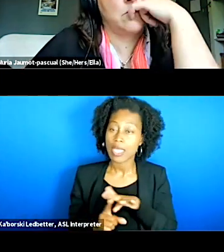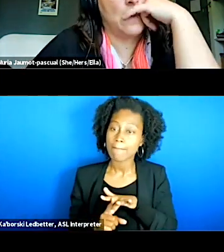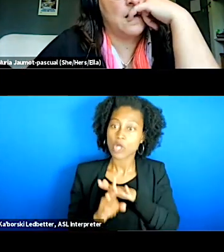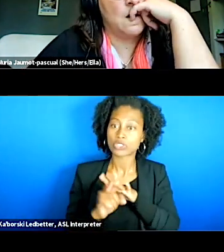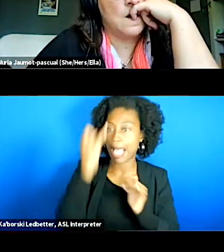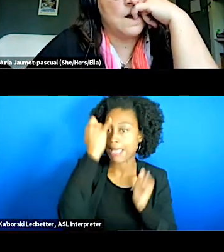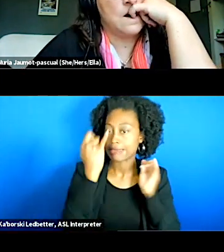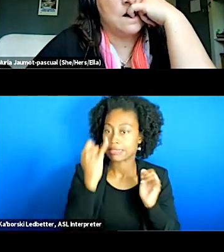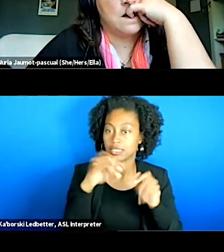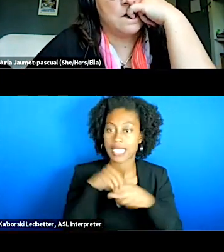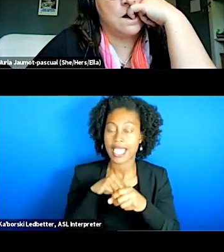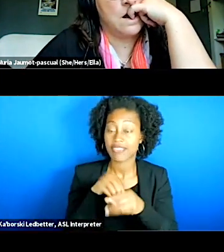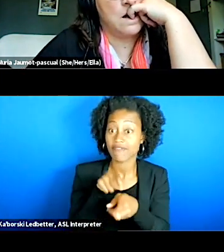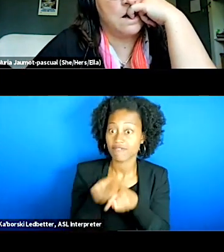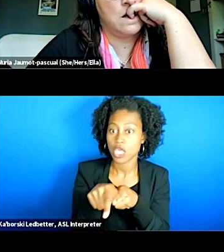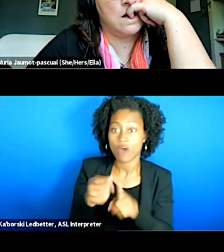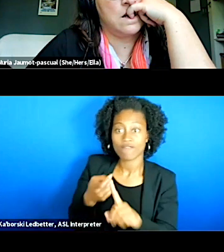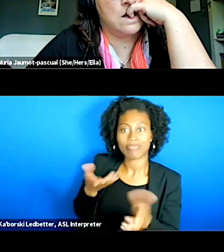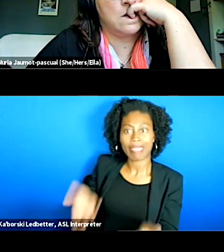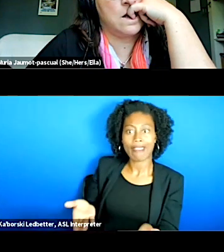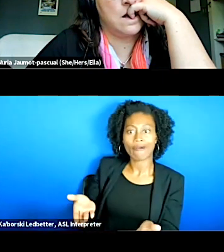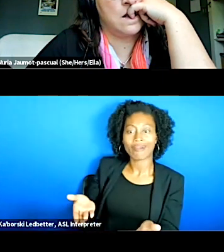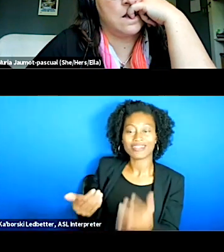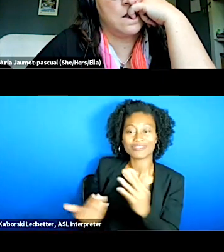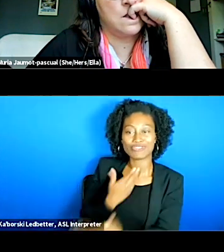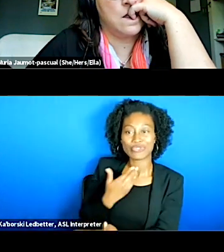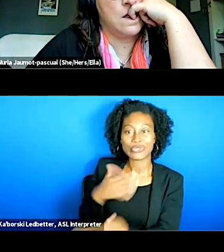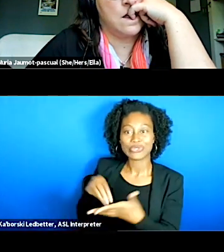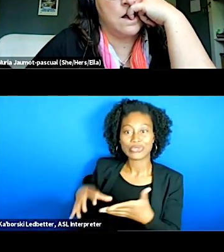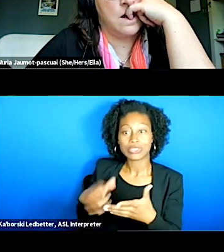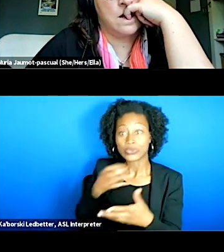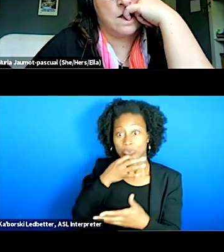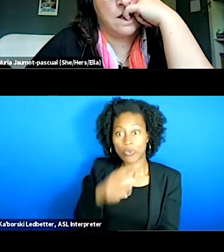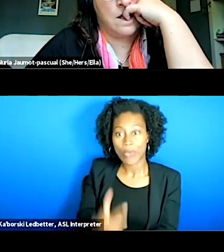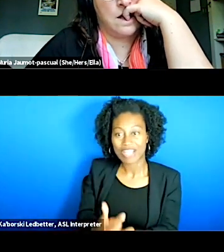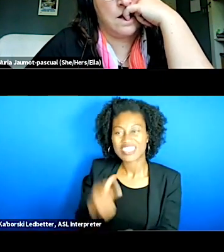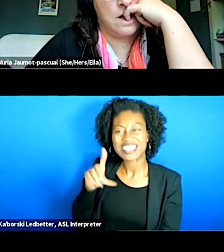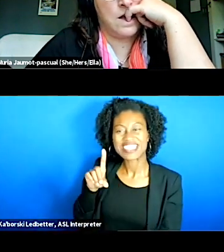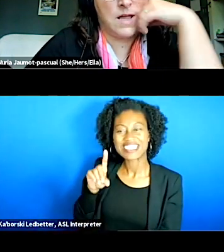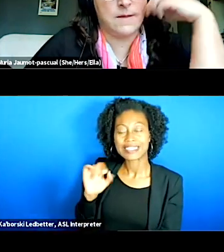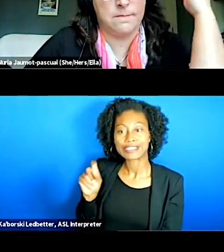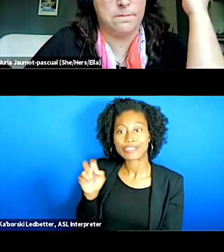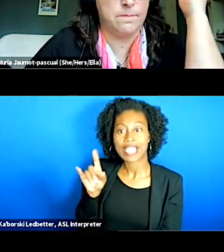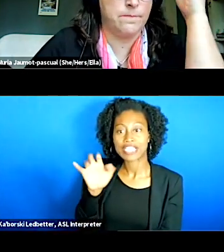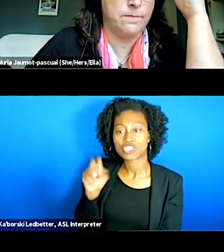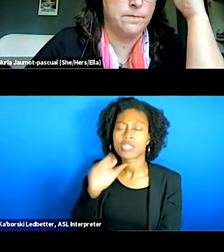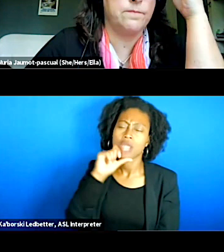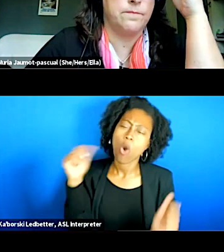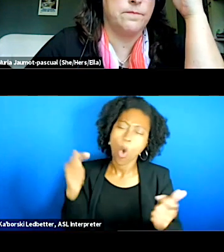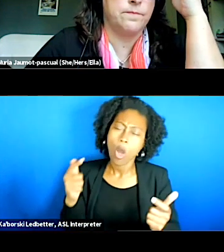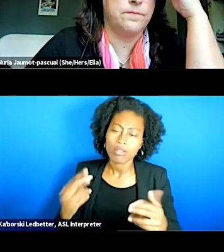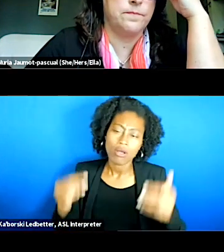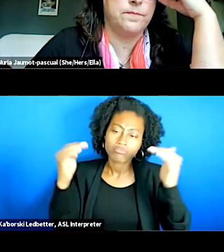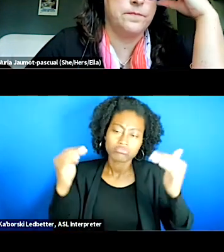field, where the field is headed, read the dissertations. Not all of them are of the highest quality,